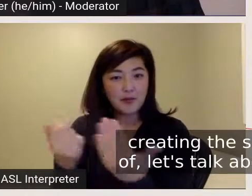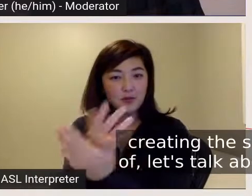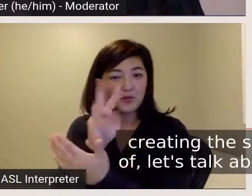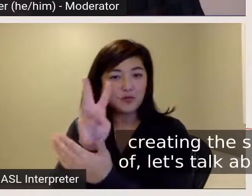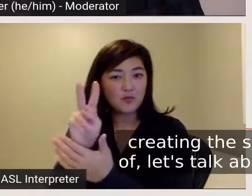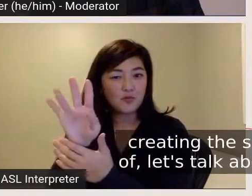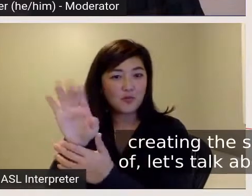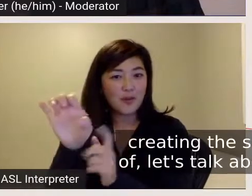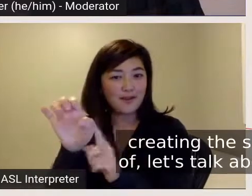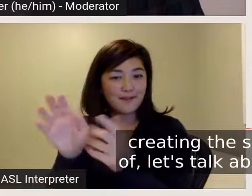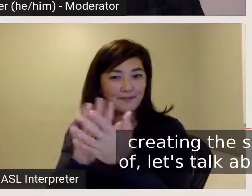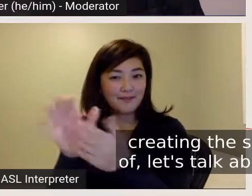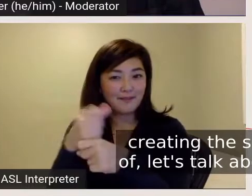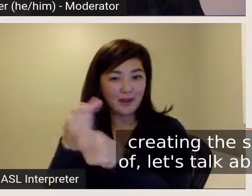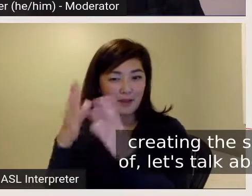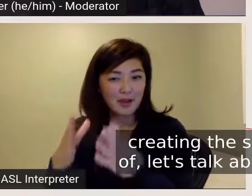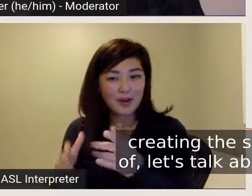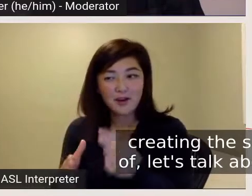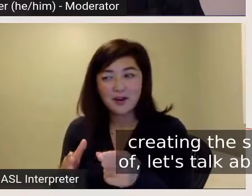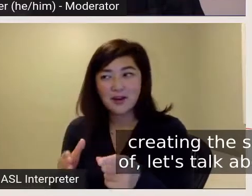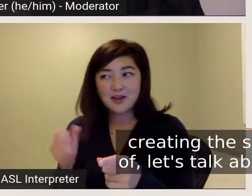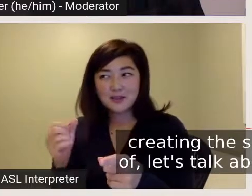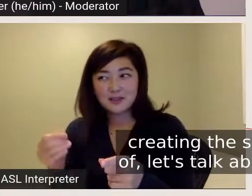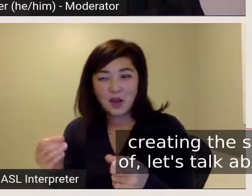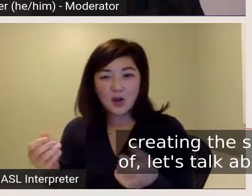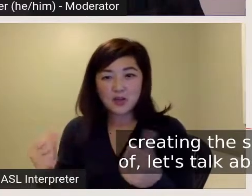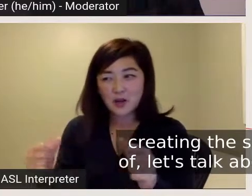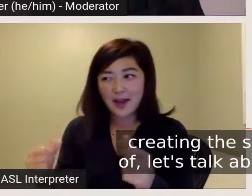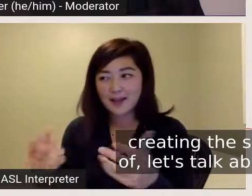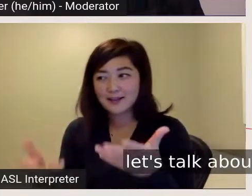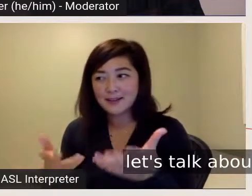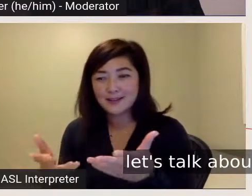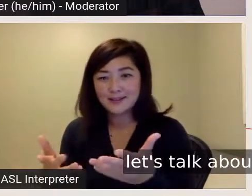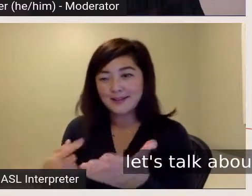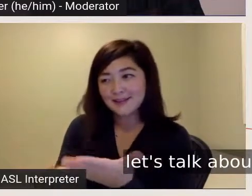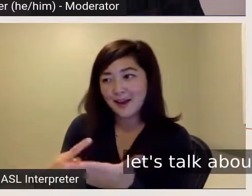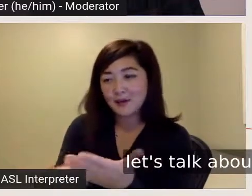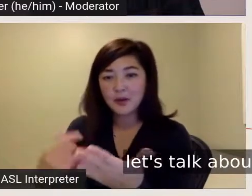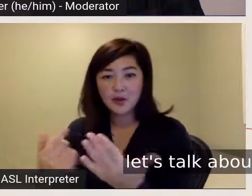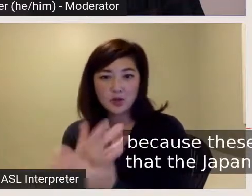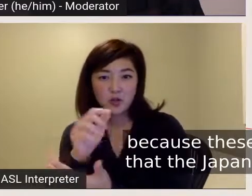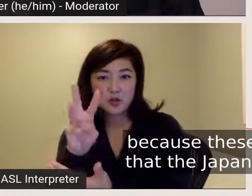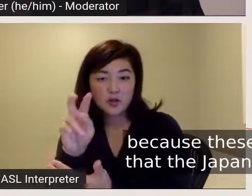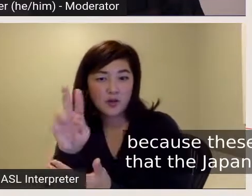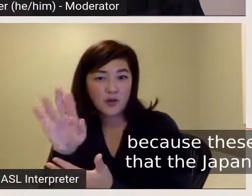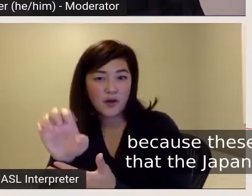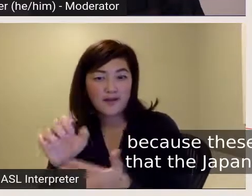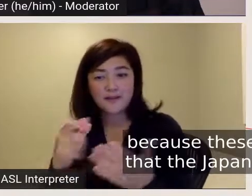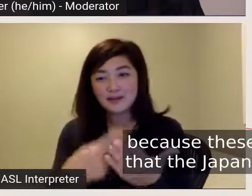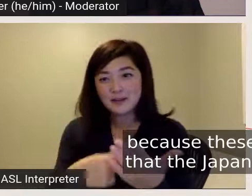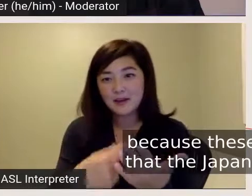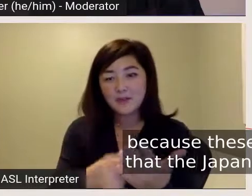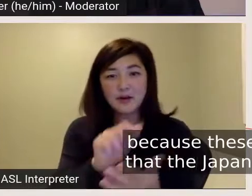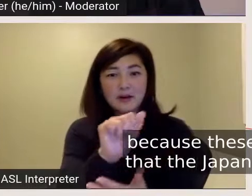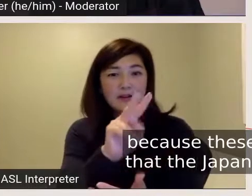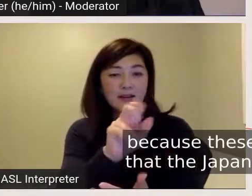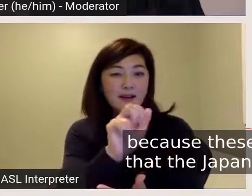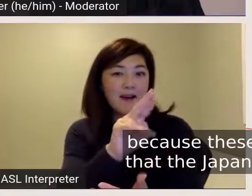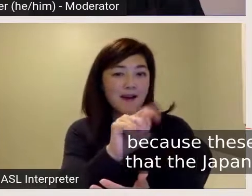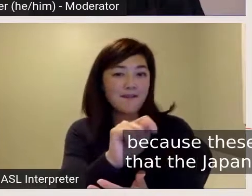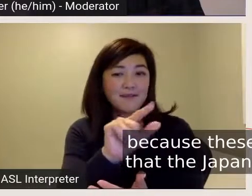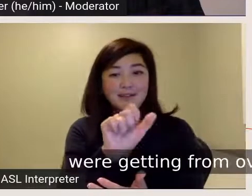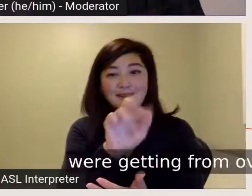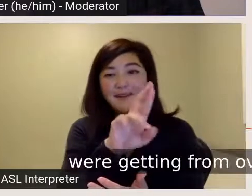basically creating this social currency of, let's talk about new wave, let's talk about avant-garde, because these are concepts that the